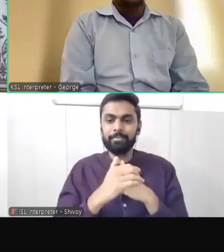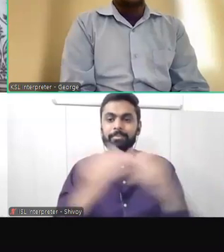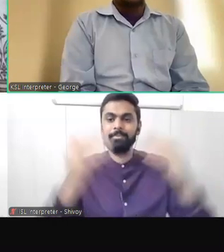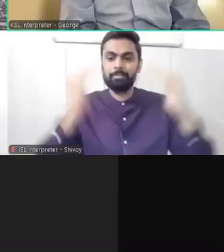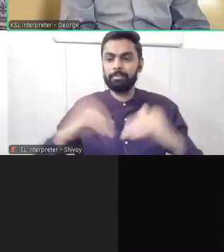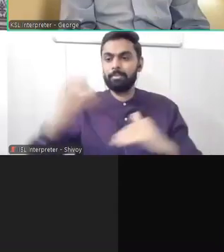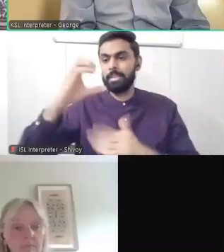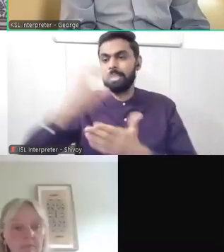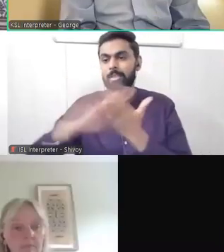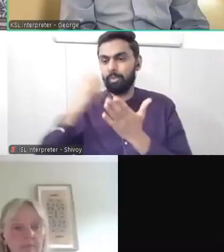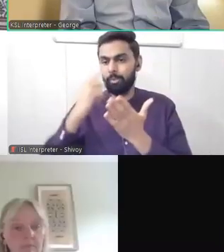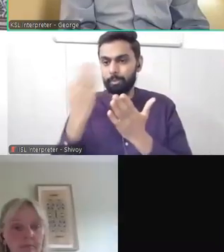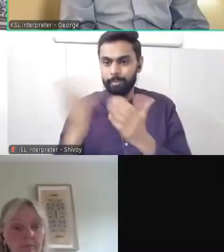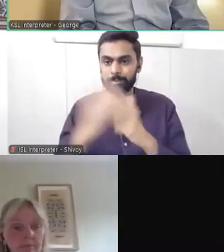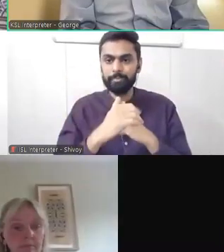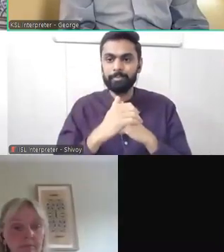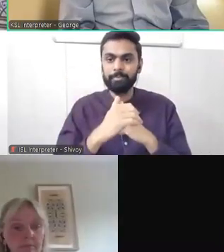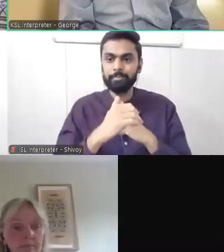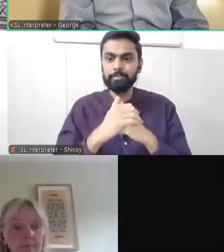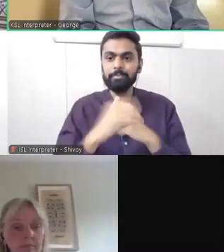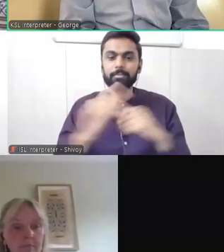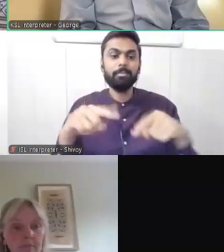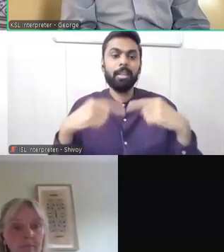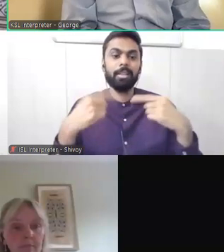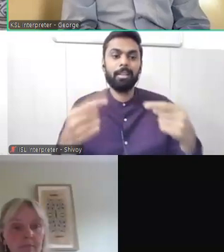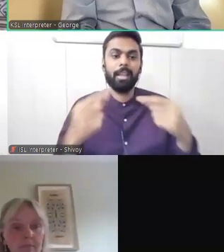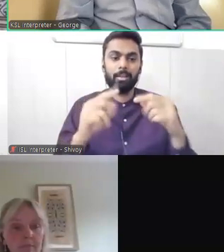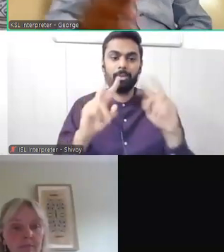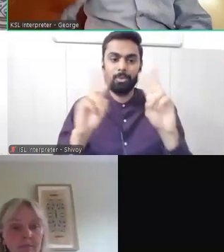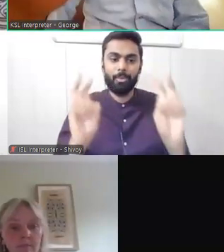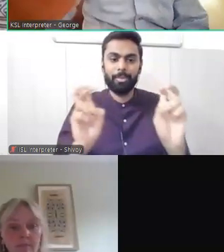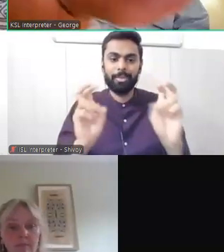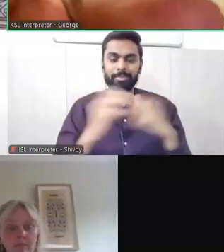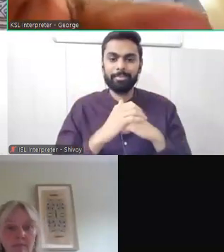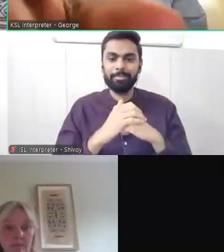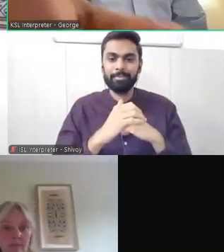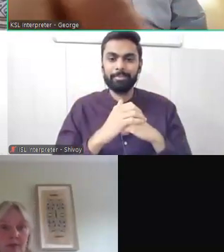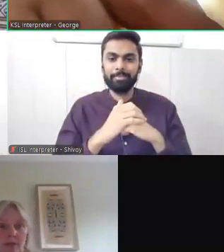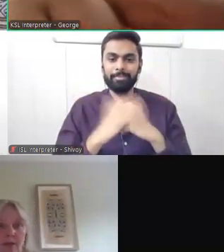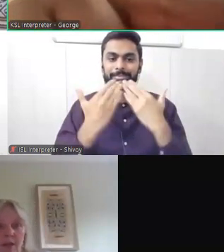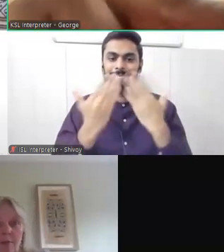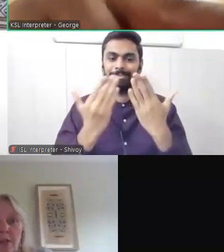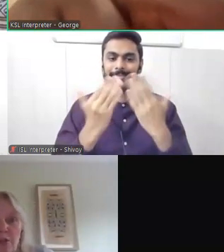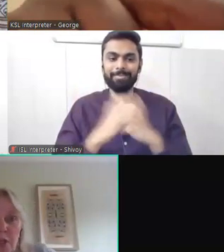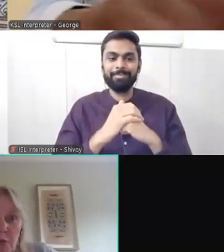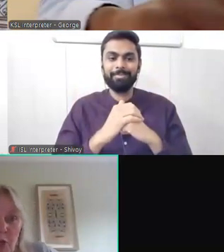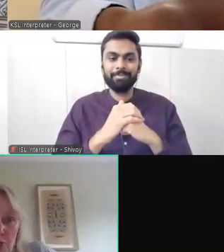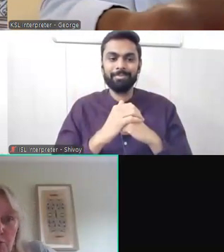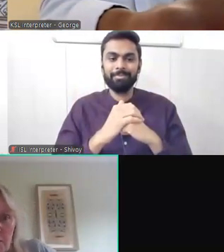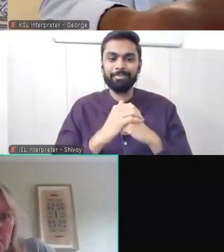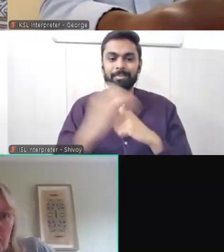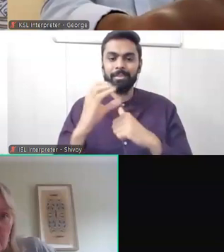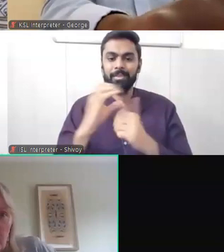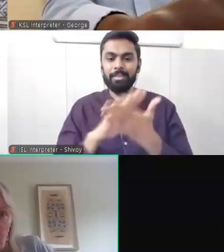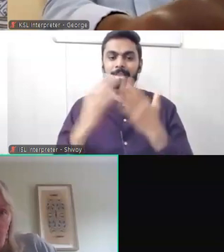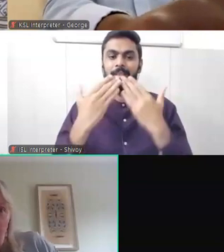Crystal to take us to the next part of this training. Thank you. Thank you so much,